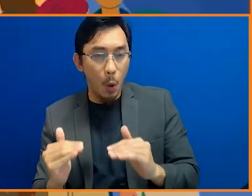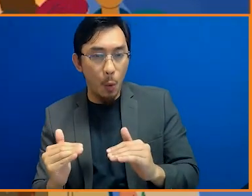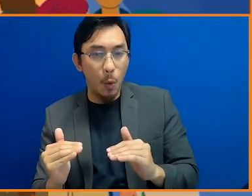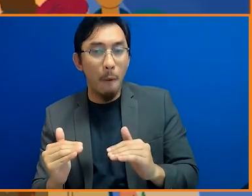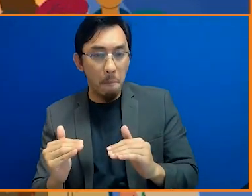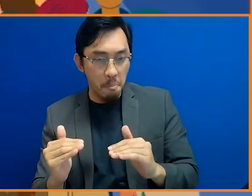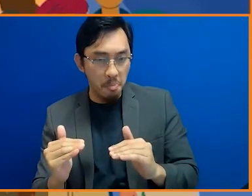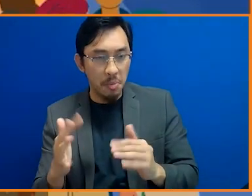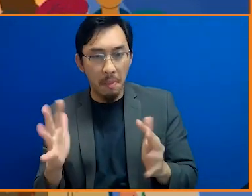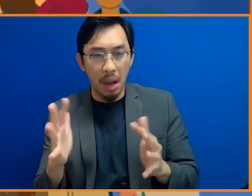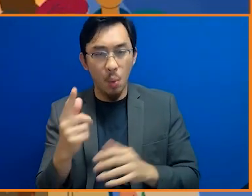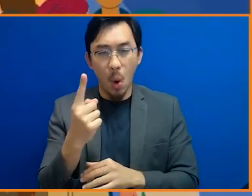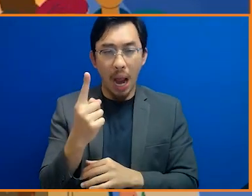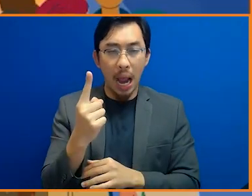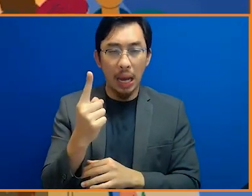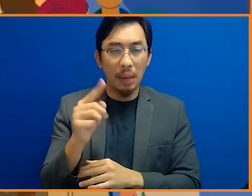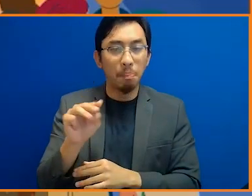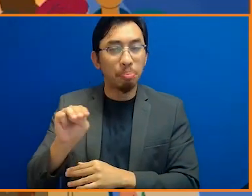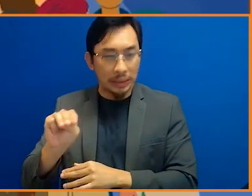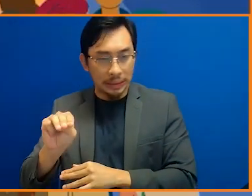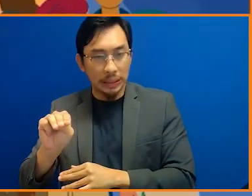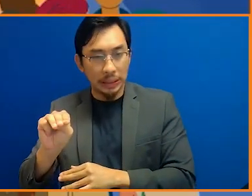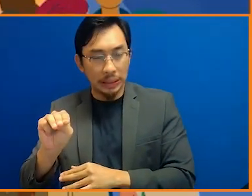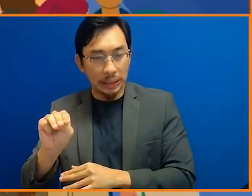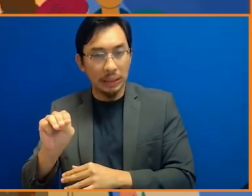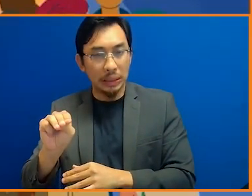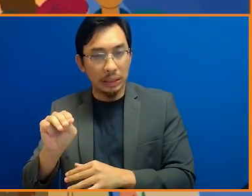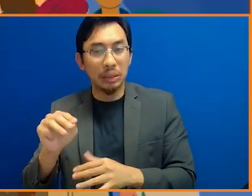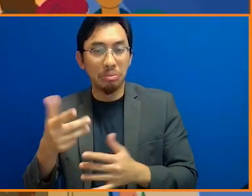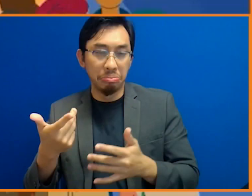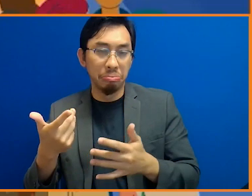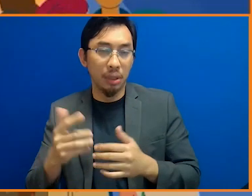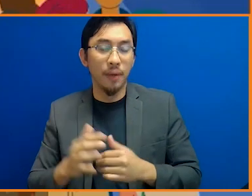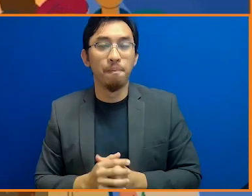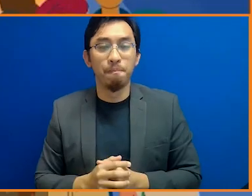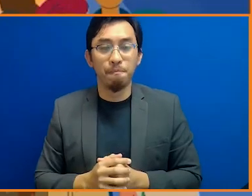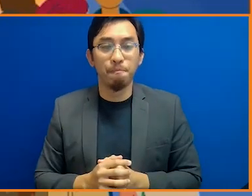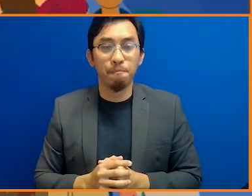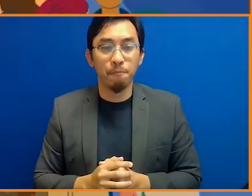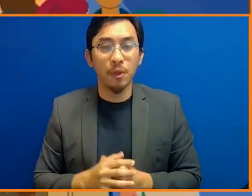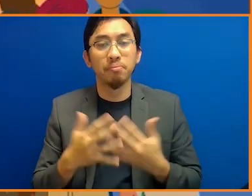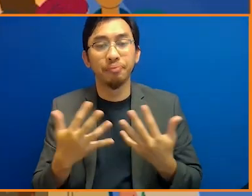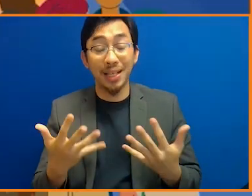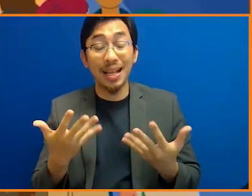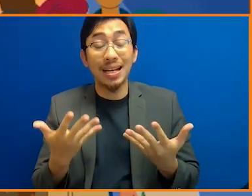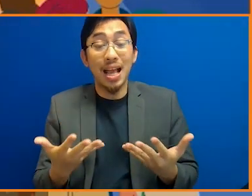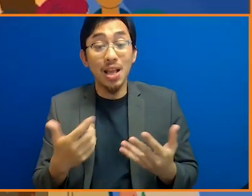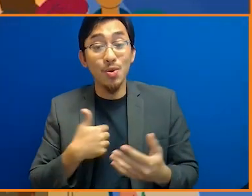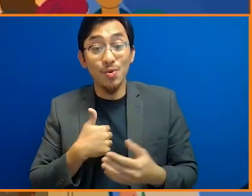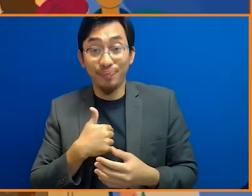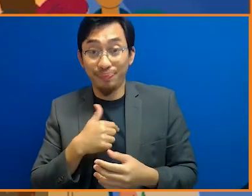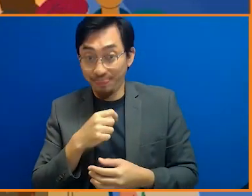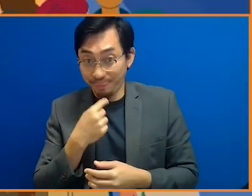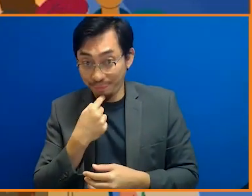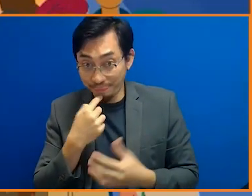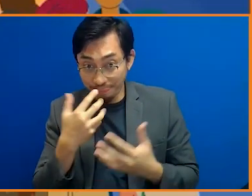tide. More than 1 meter should be added in the tsunami. But what I'm talking right now, sea